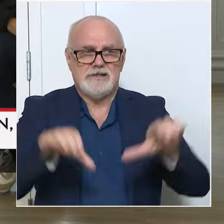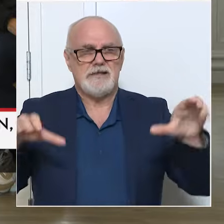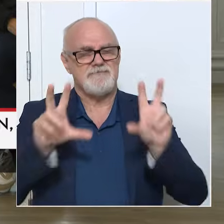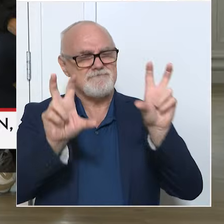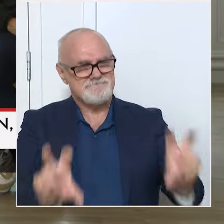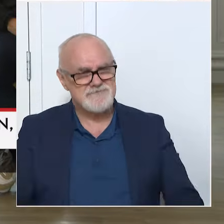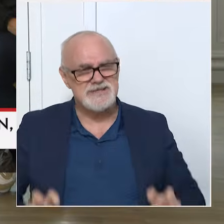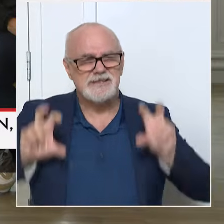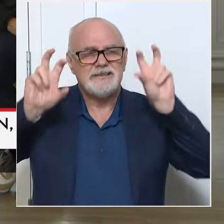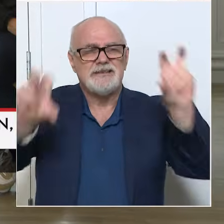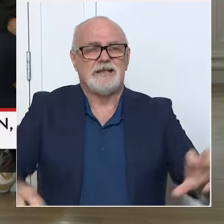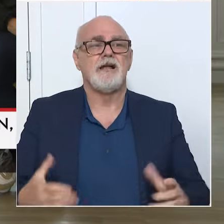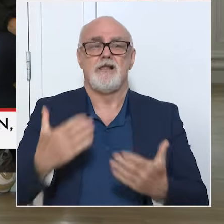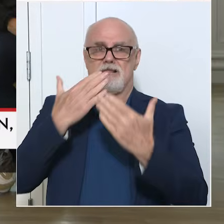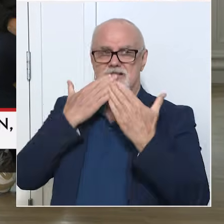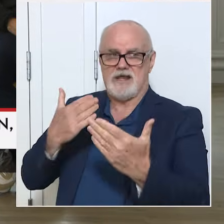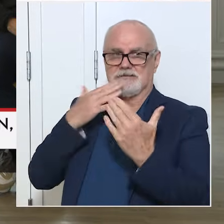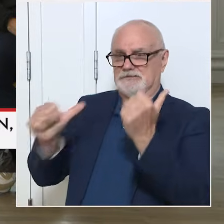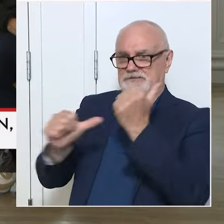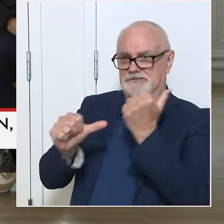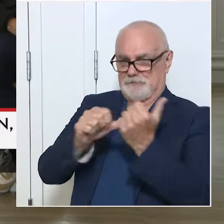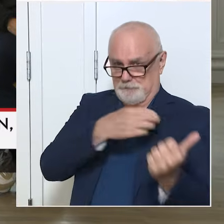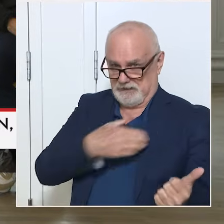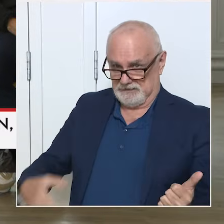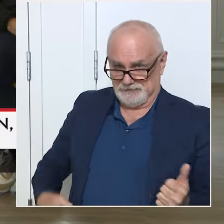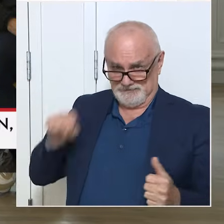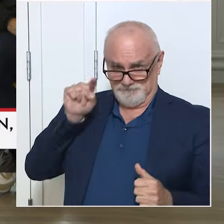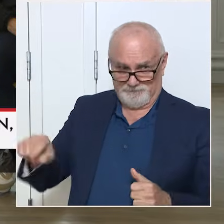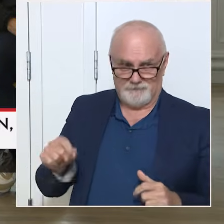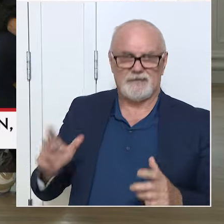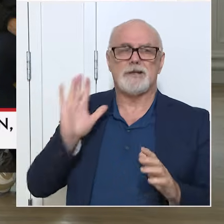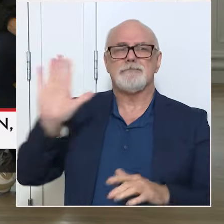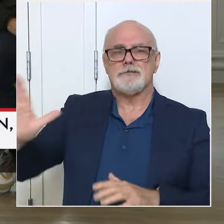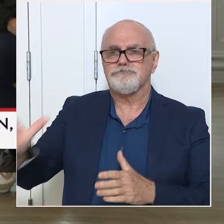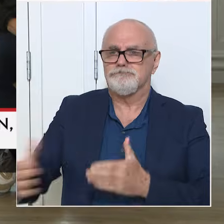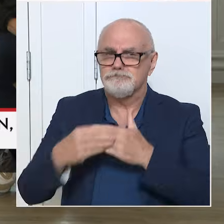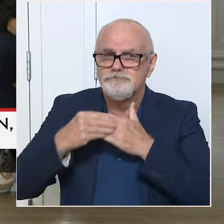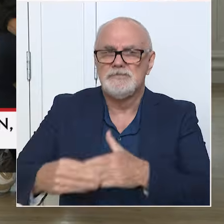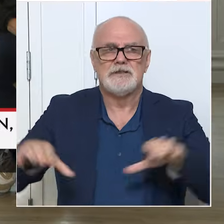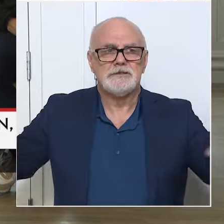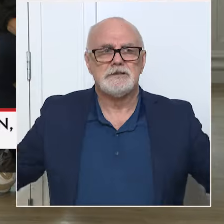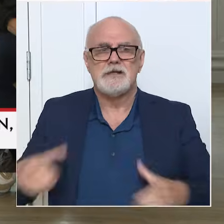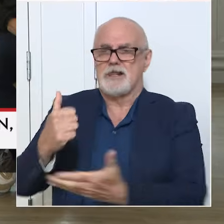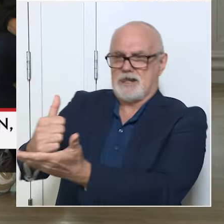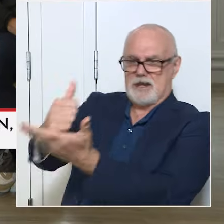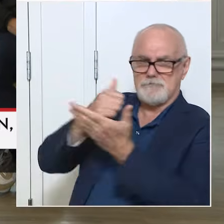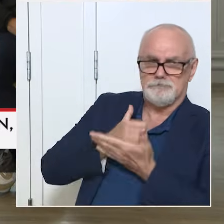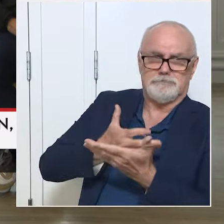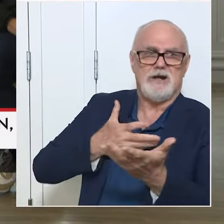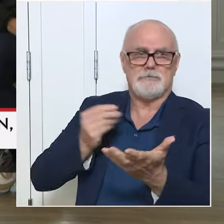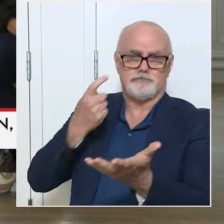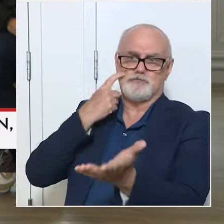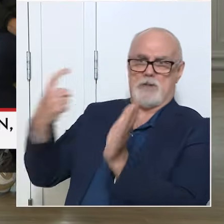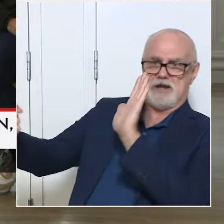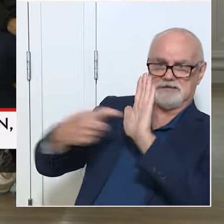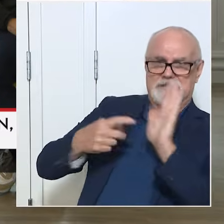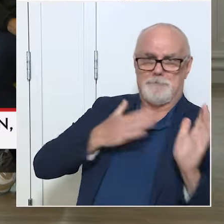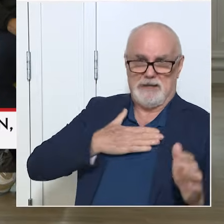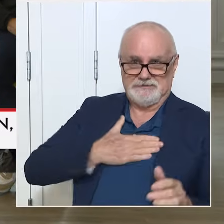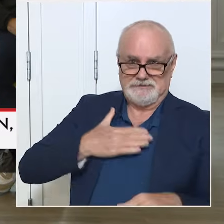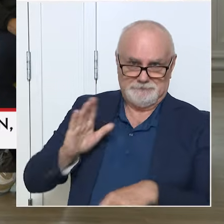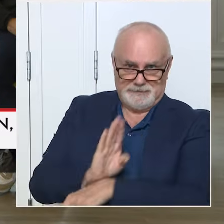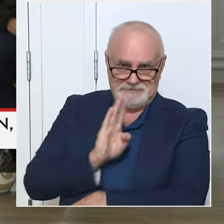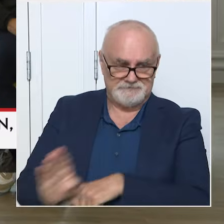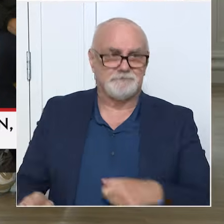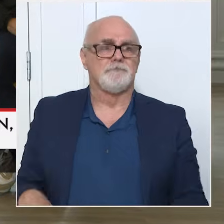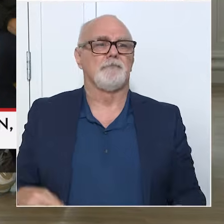And thank you, Deputy Mayor Albert, for this incredible recognition. We are proud to be